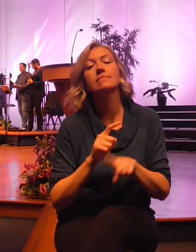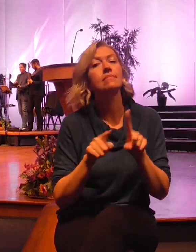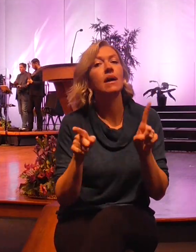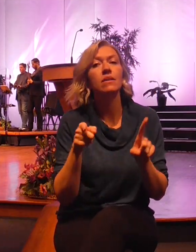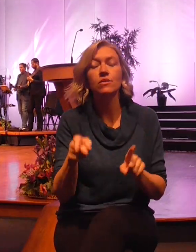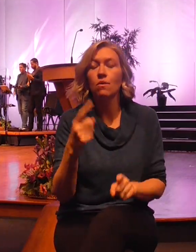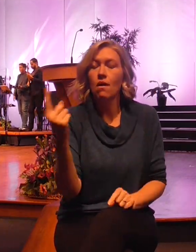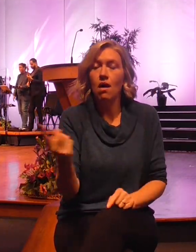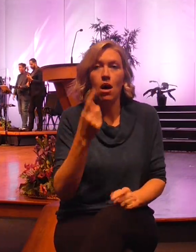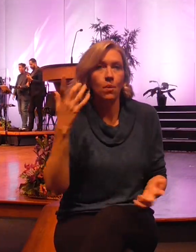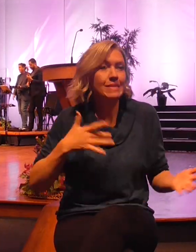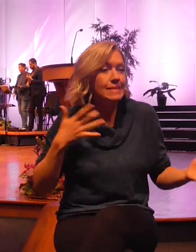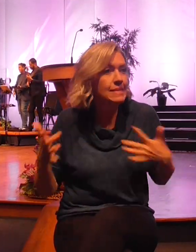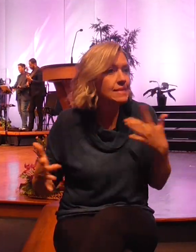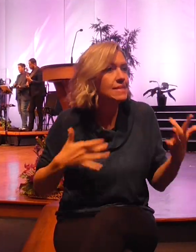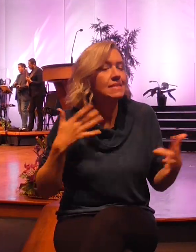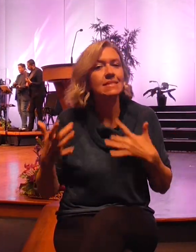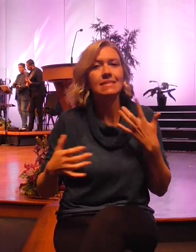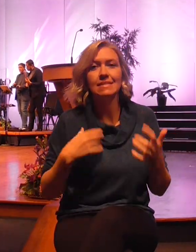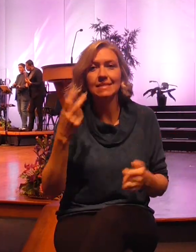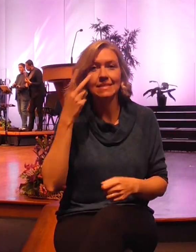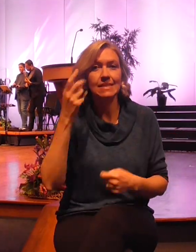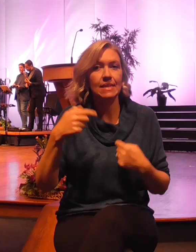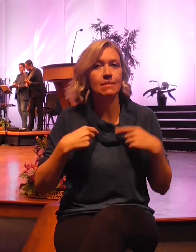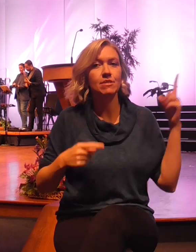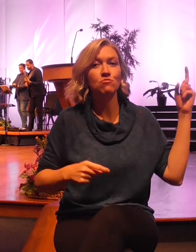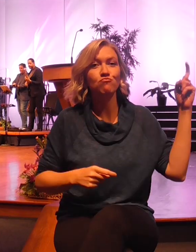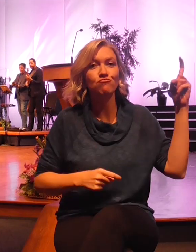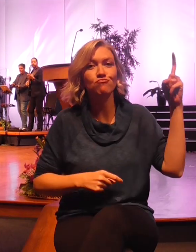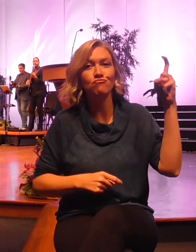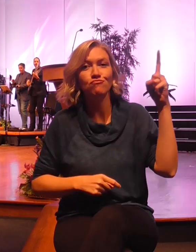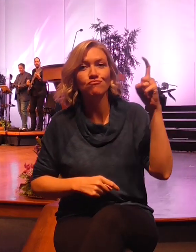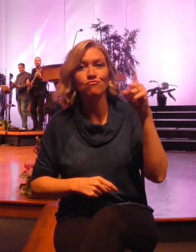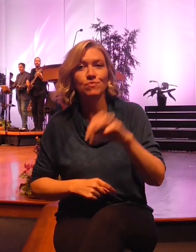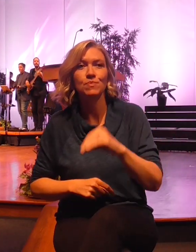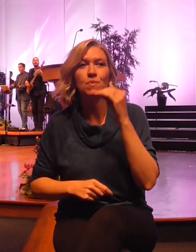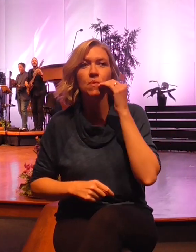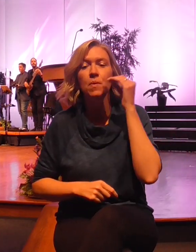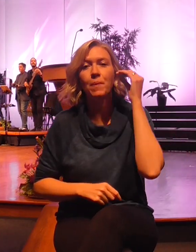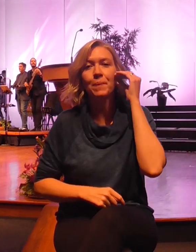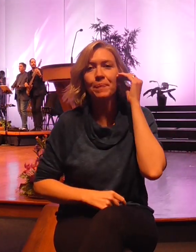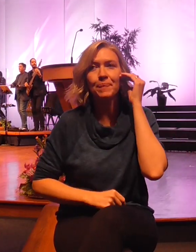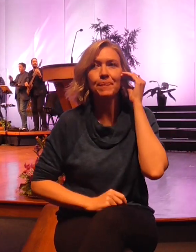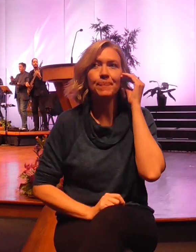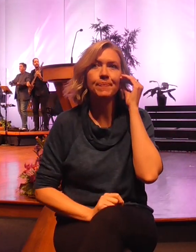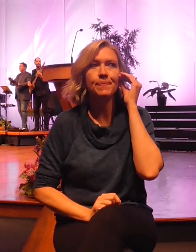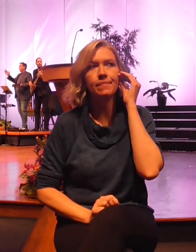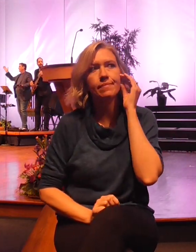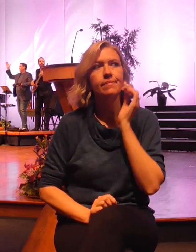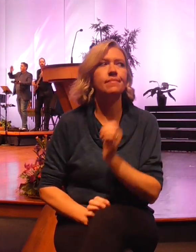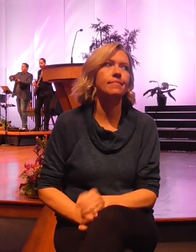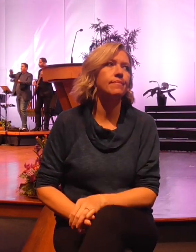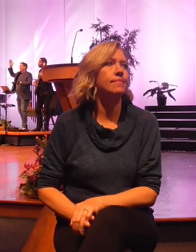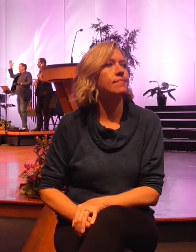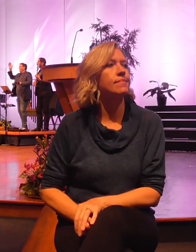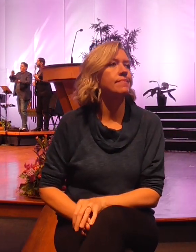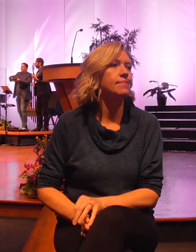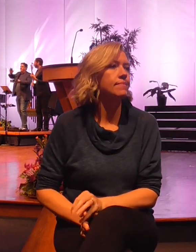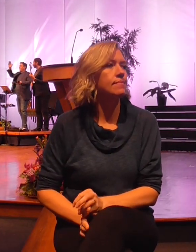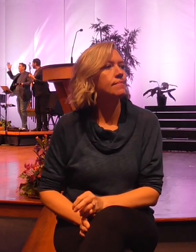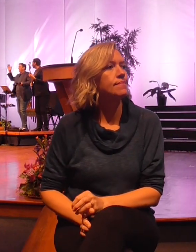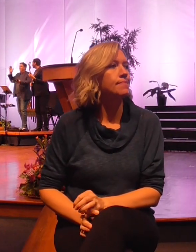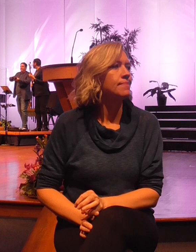But you're always glad to see me coming home.